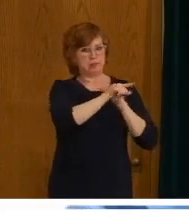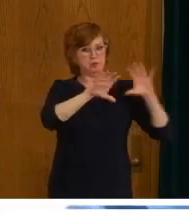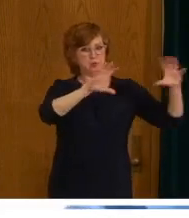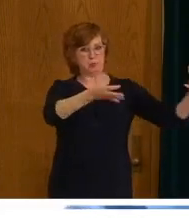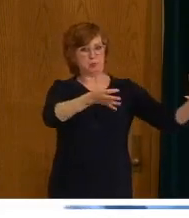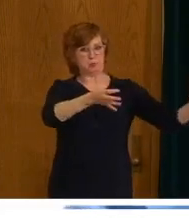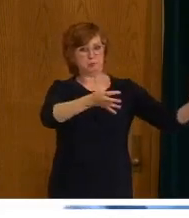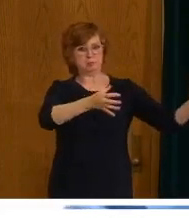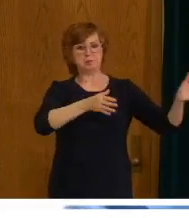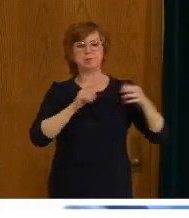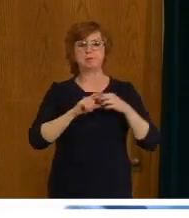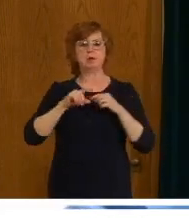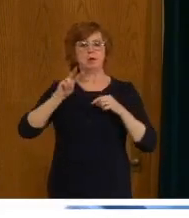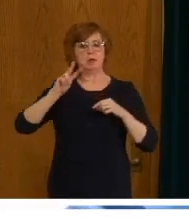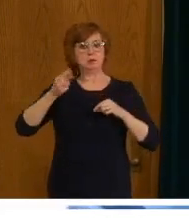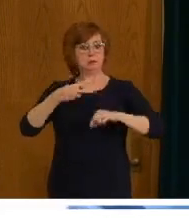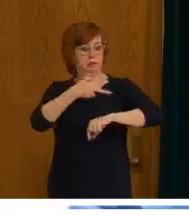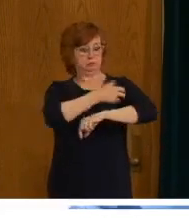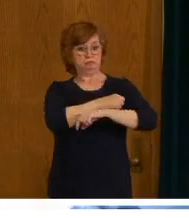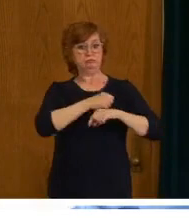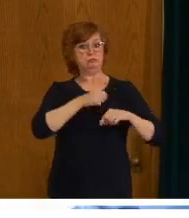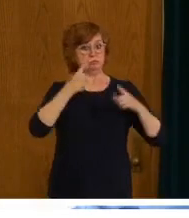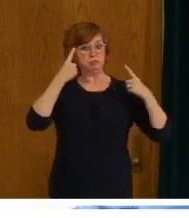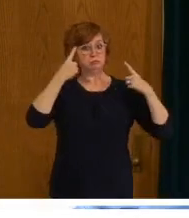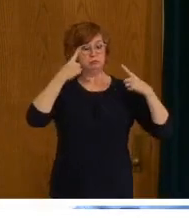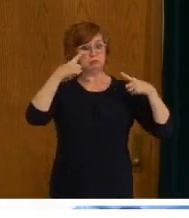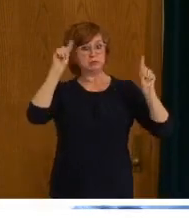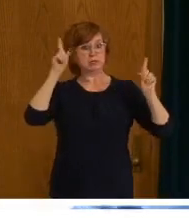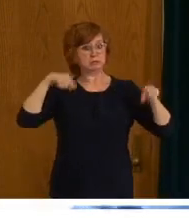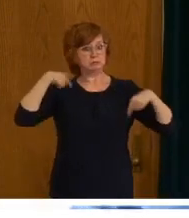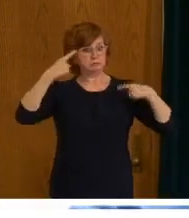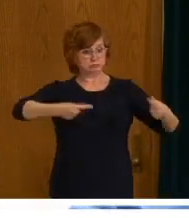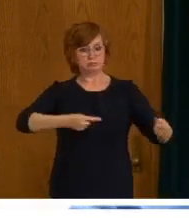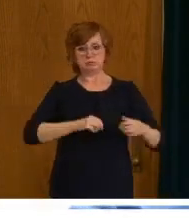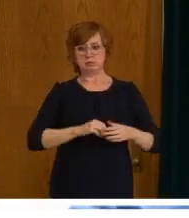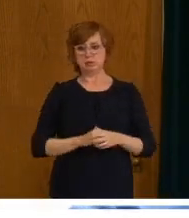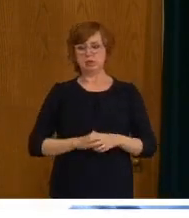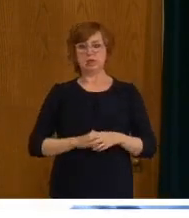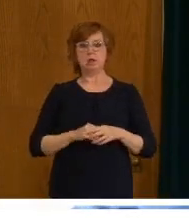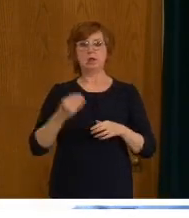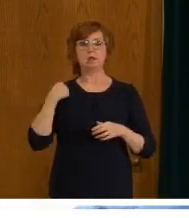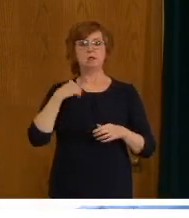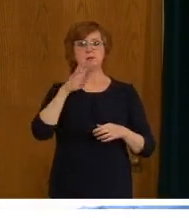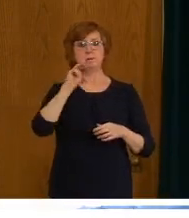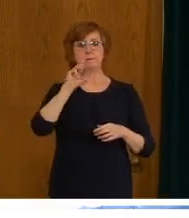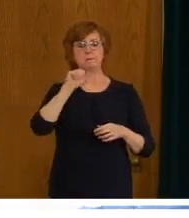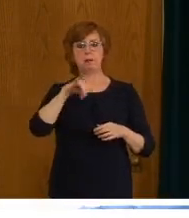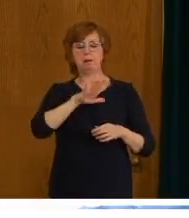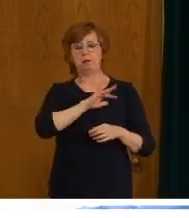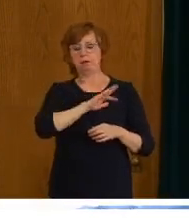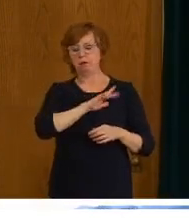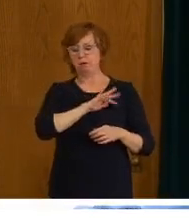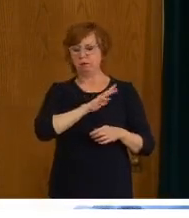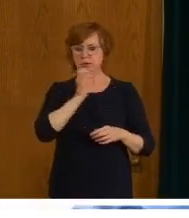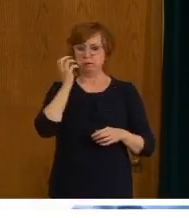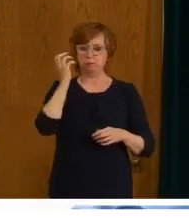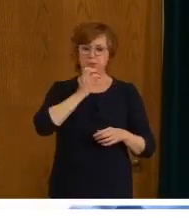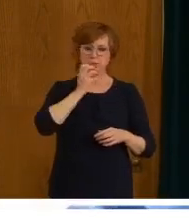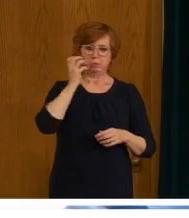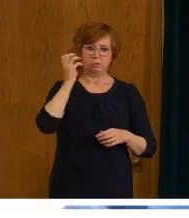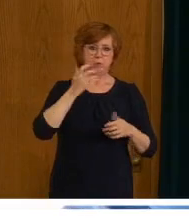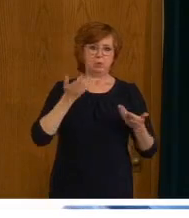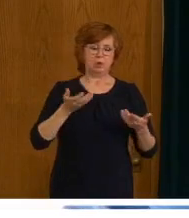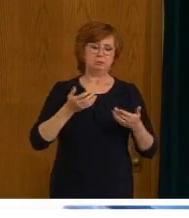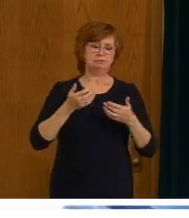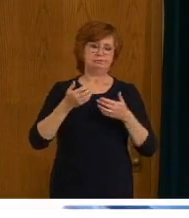strong. We have, in terms of supply, May was a blockbuster month, and what a difference it made in terms of population level